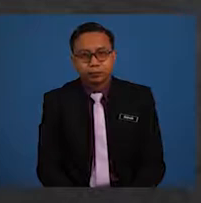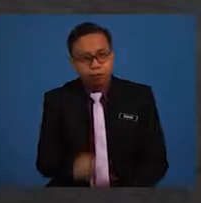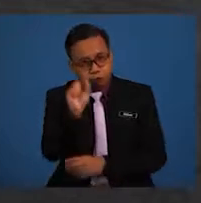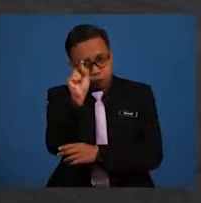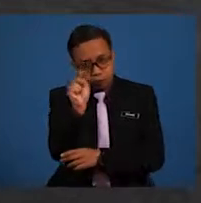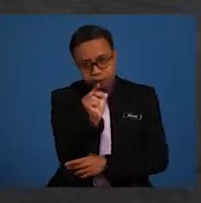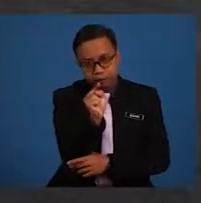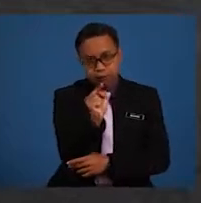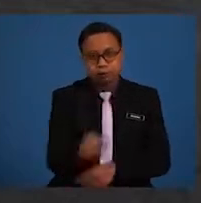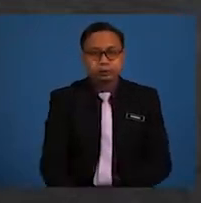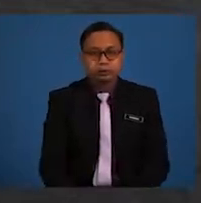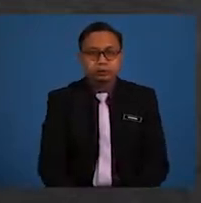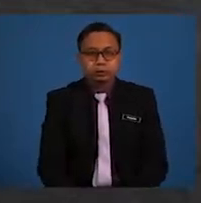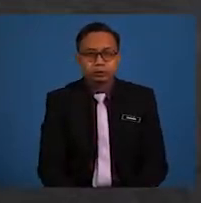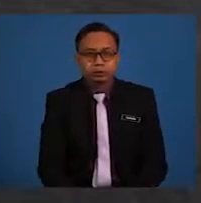Comma,